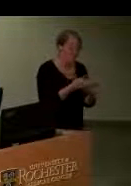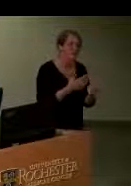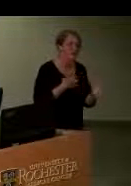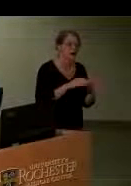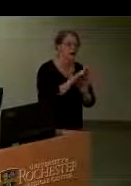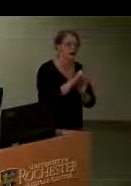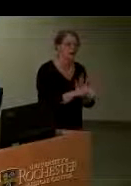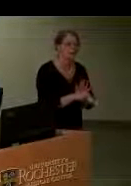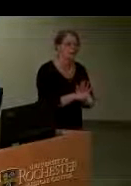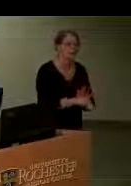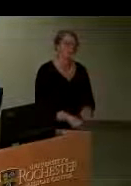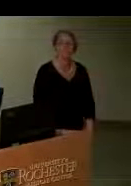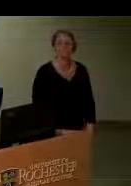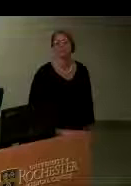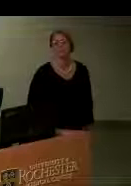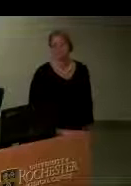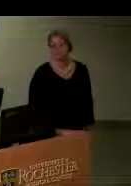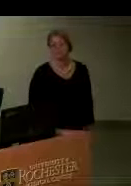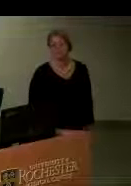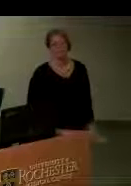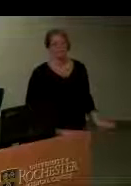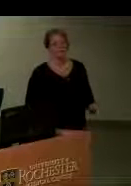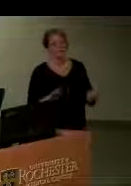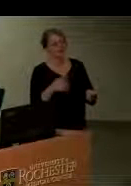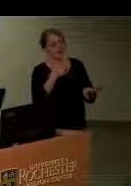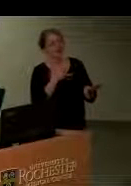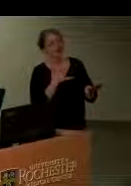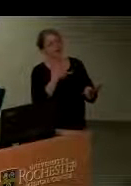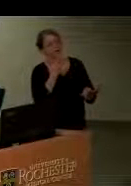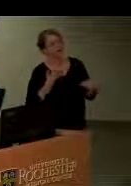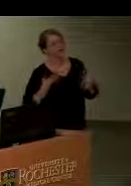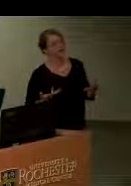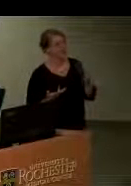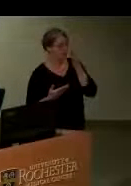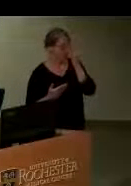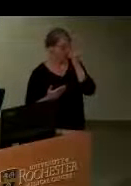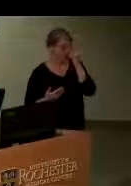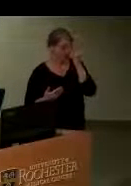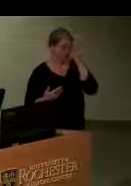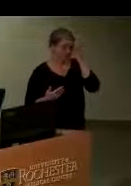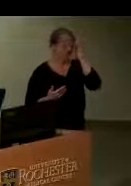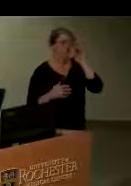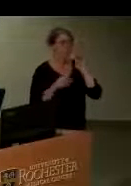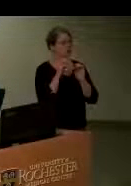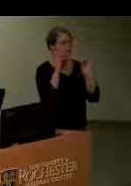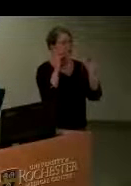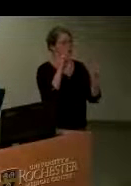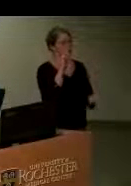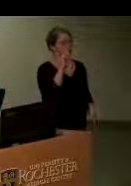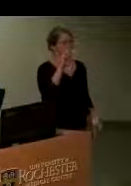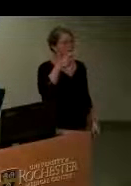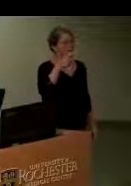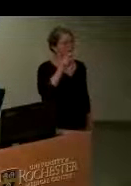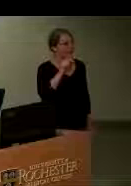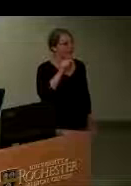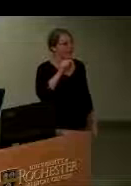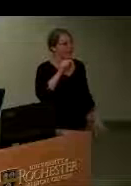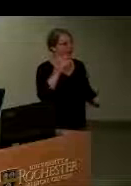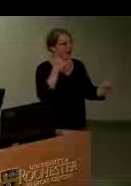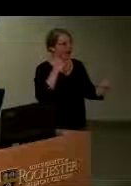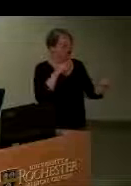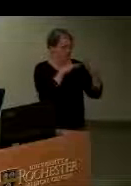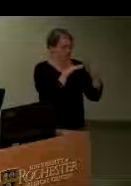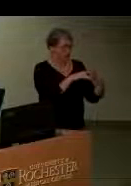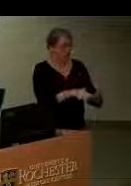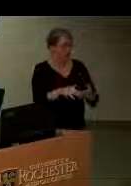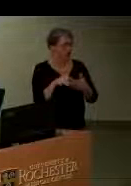curriculum. And I said, here's my preference. Number 1, no carpeting, because I want them to be able to study all